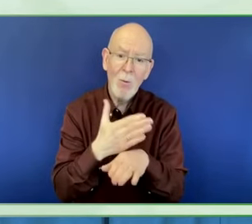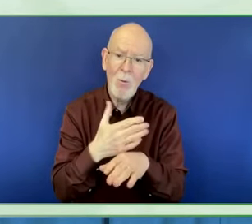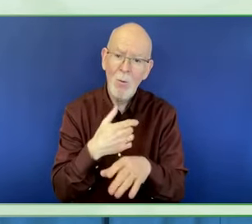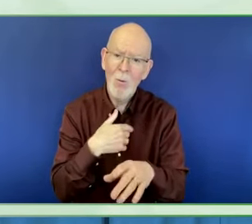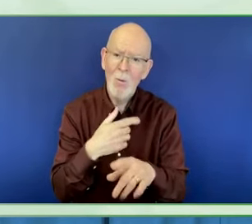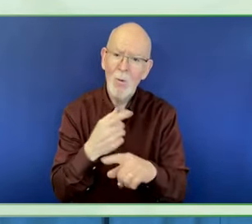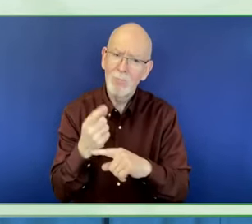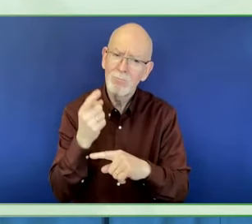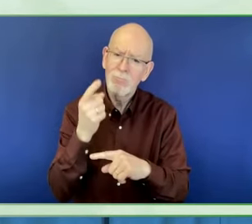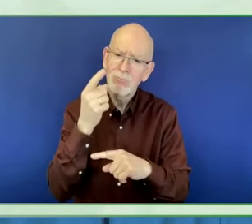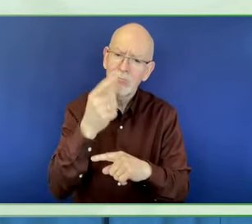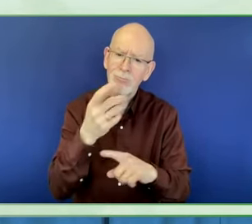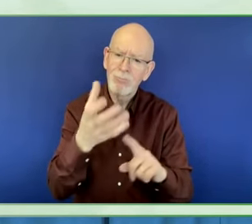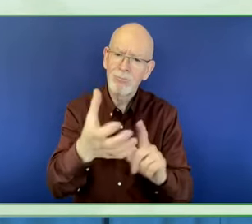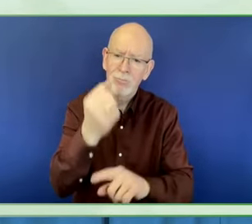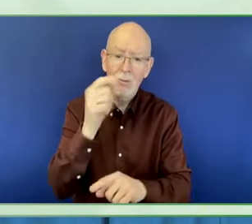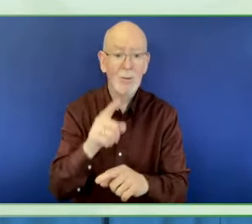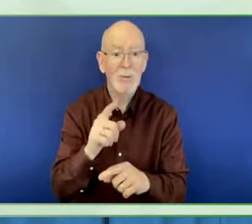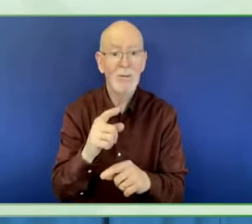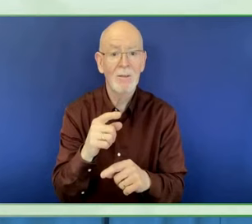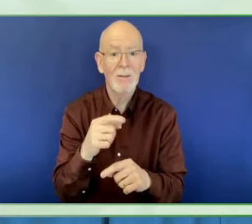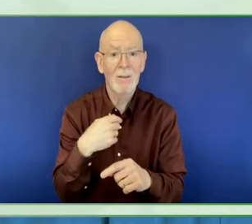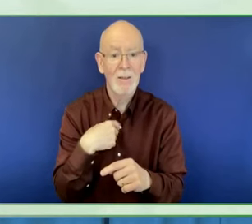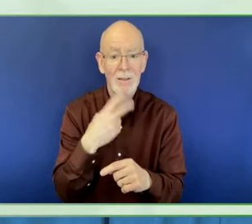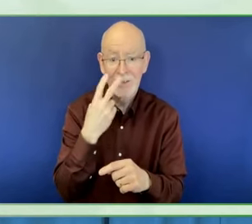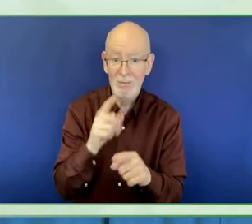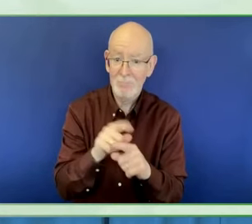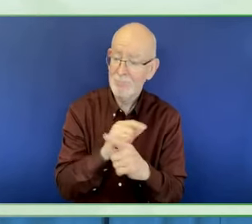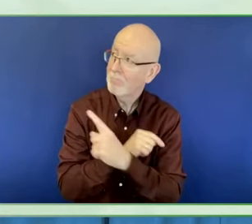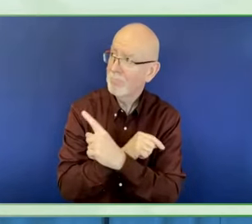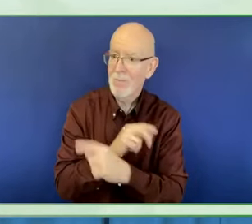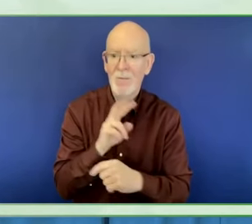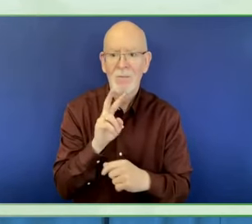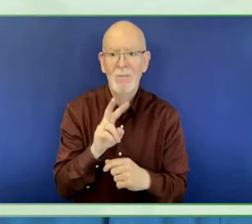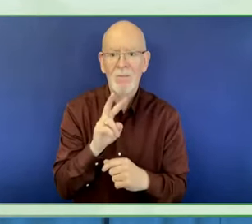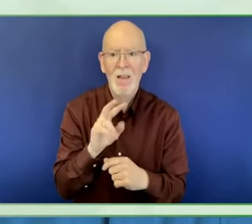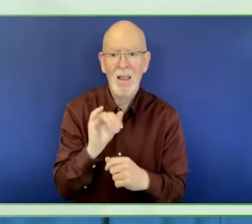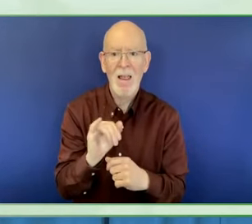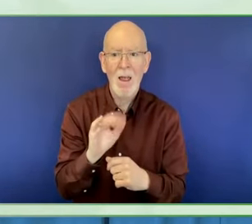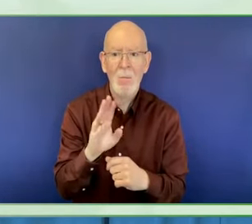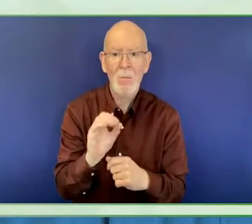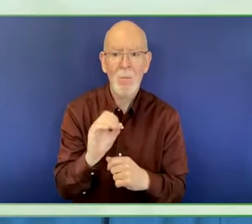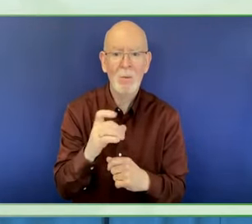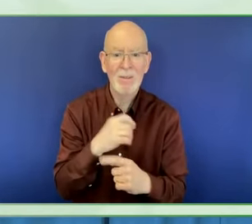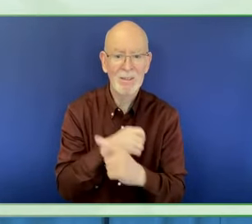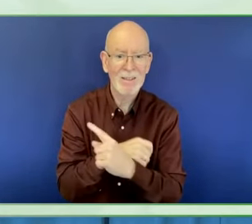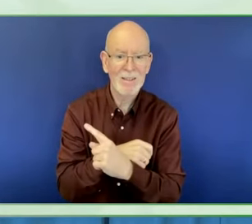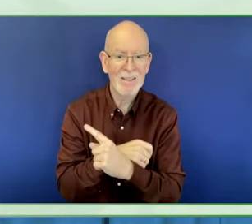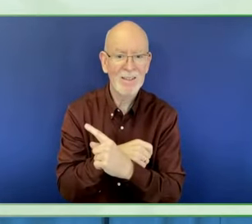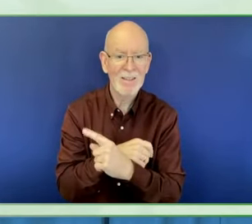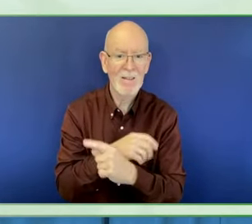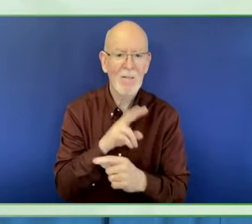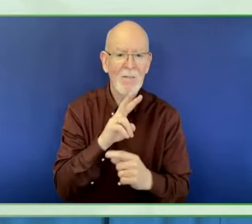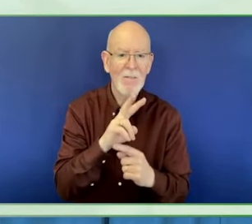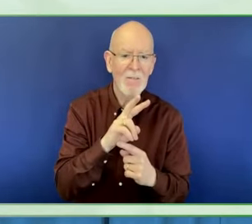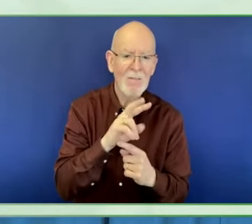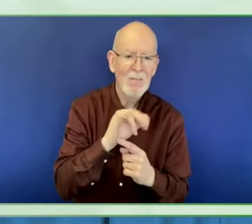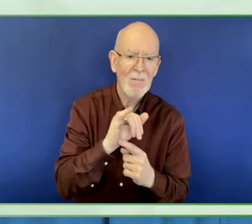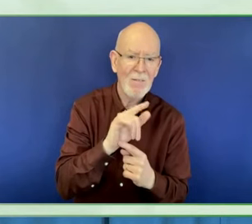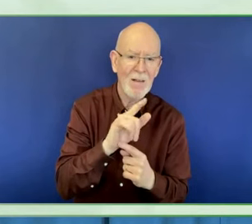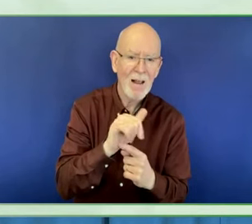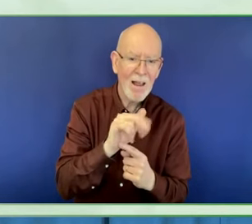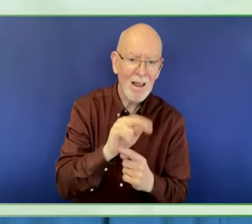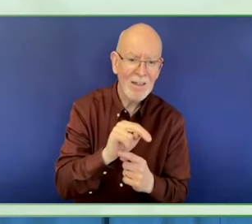industry, villains, victims, and inspiration porn. We see it in films that you'll see up on the screen today, from James Bond movies to The Theory